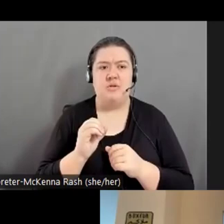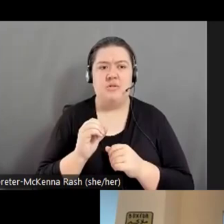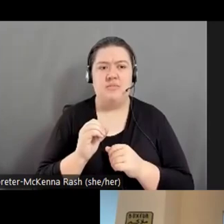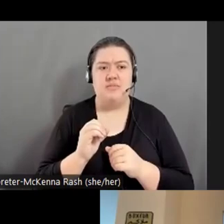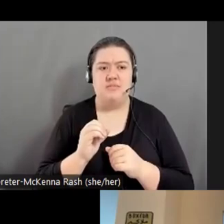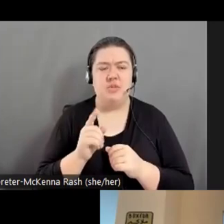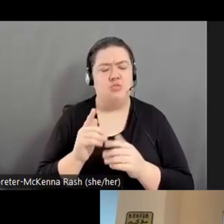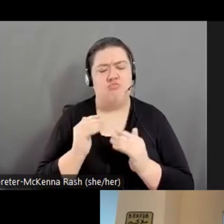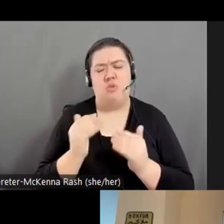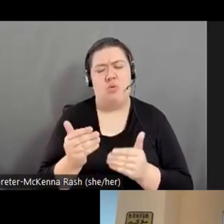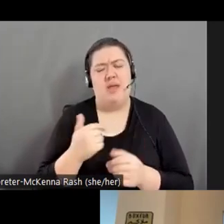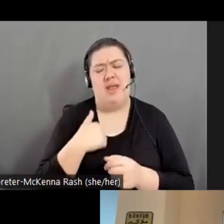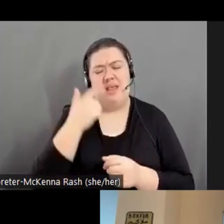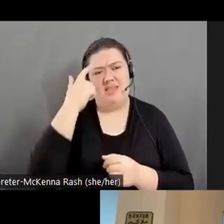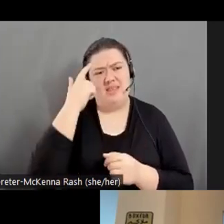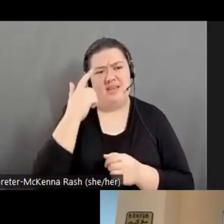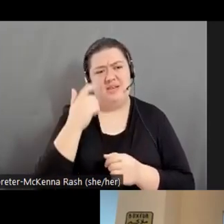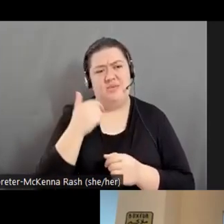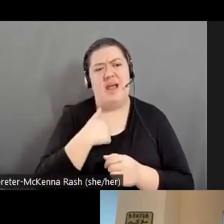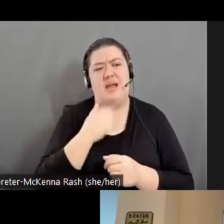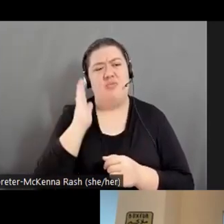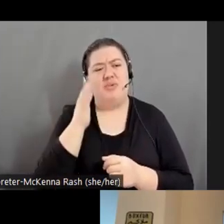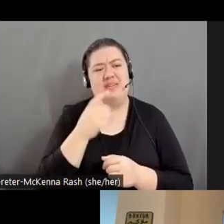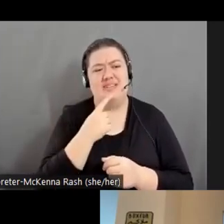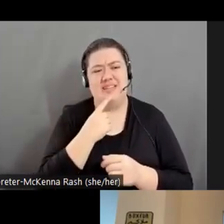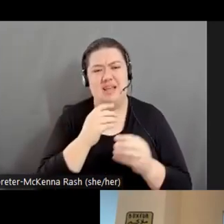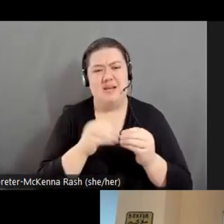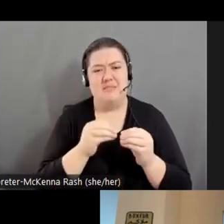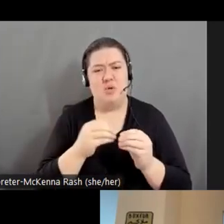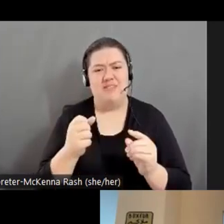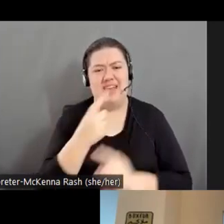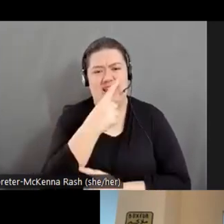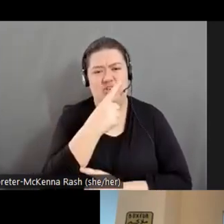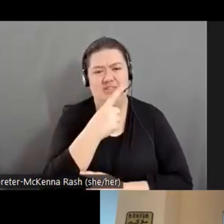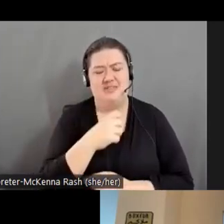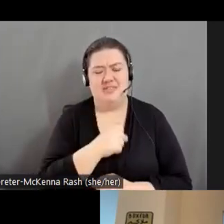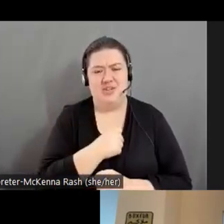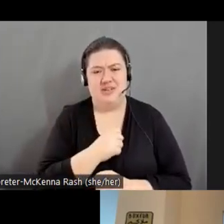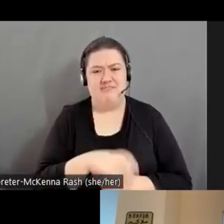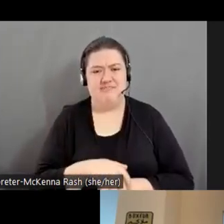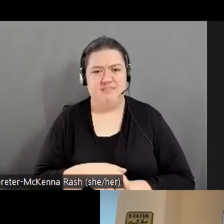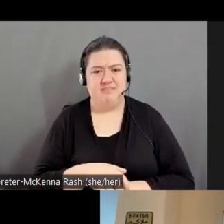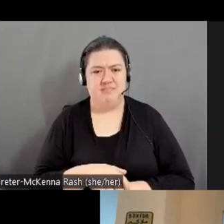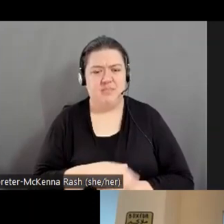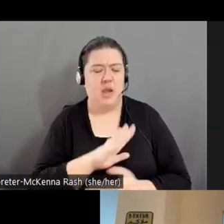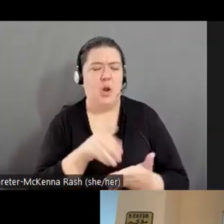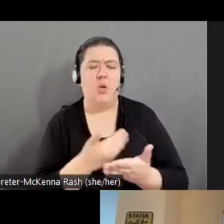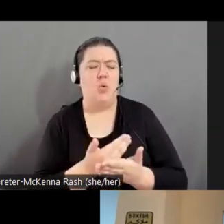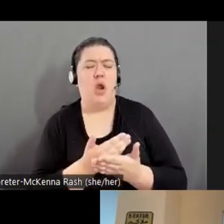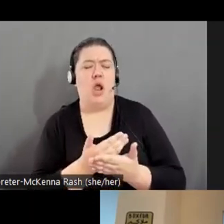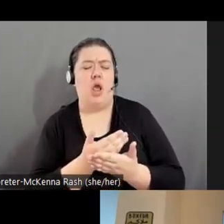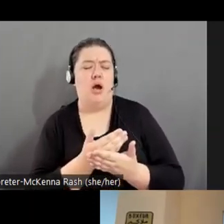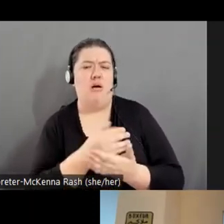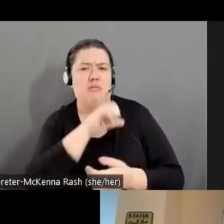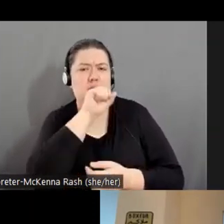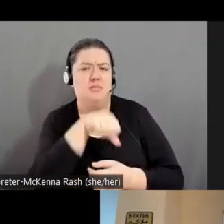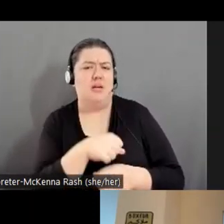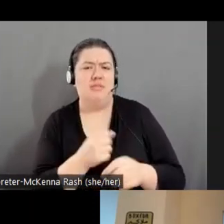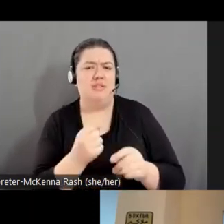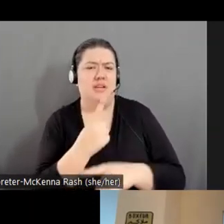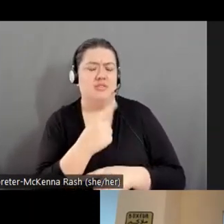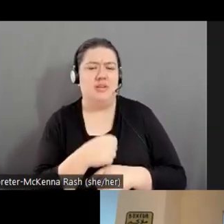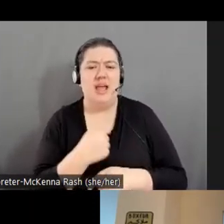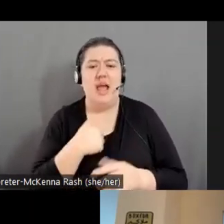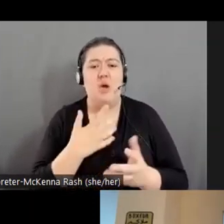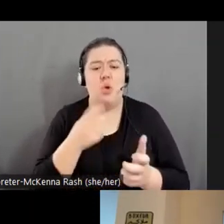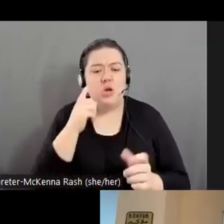you go ahead. I think what I'm about to say might be more of a tangent. Sorry. We're all about tangents here today. I do want to look at the